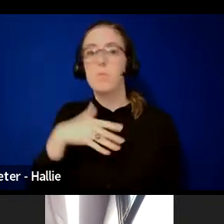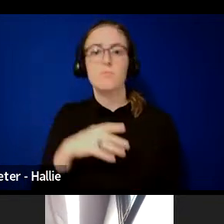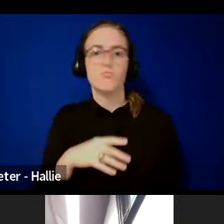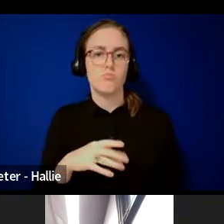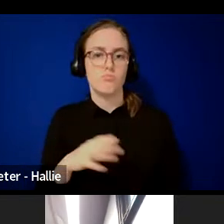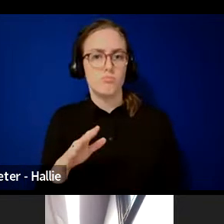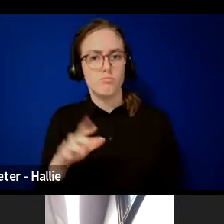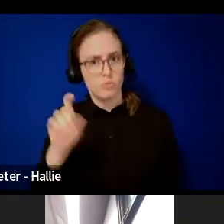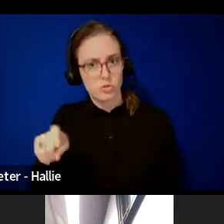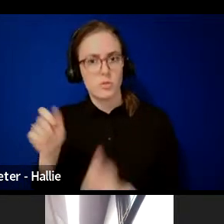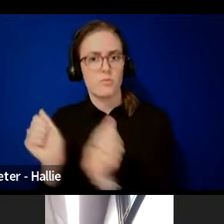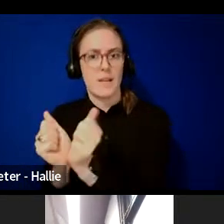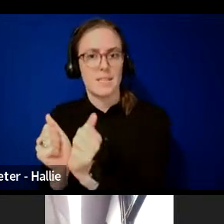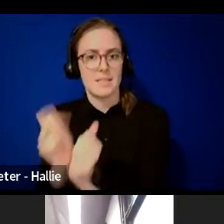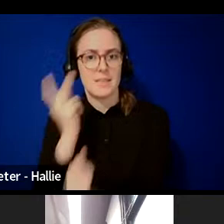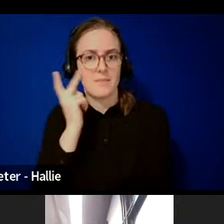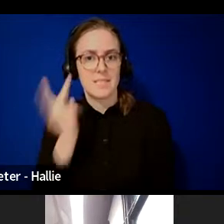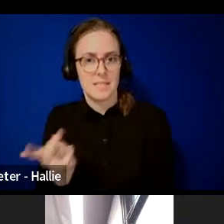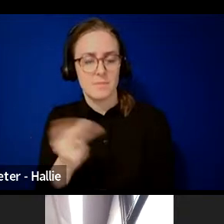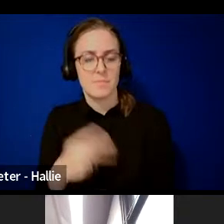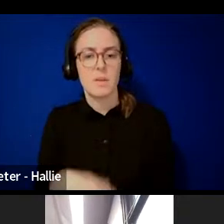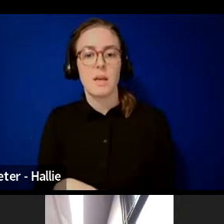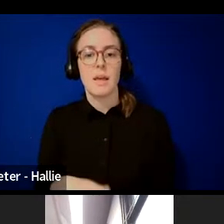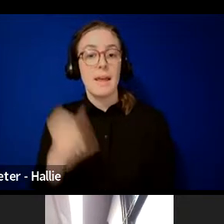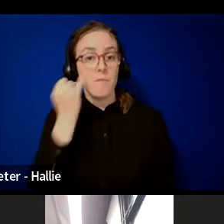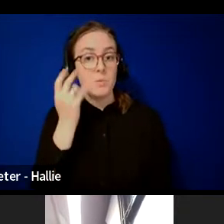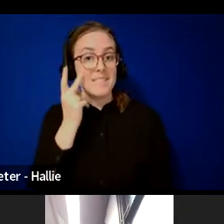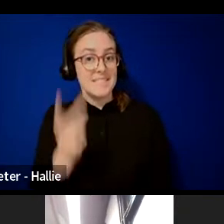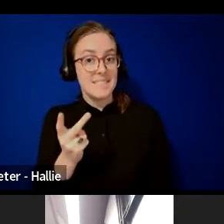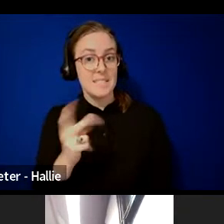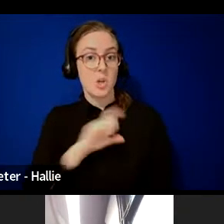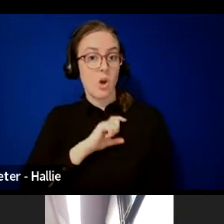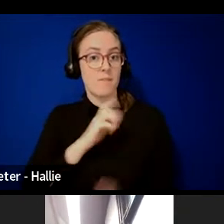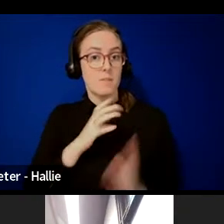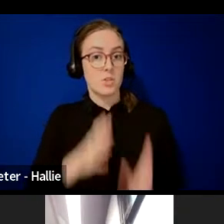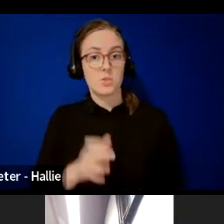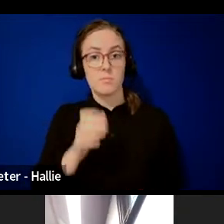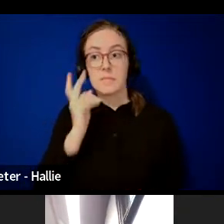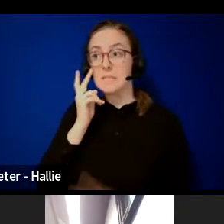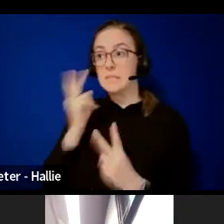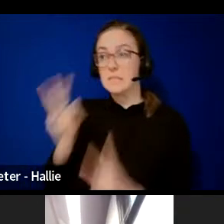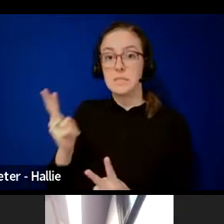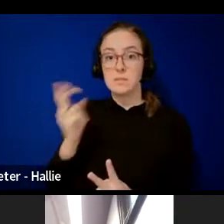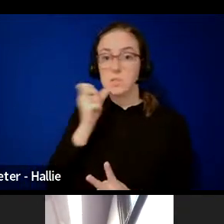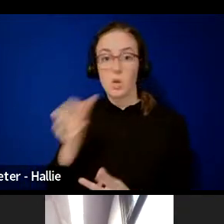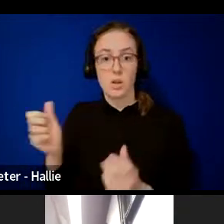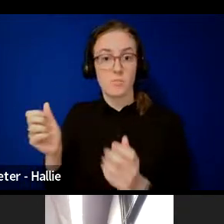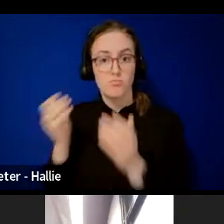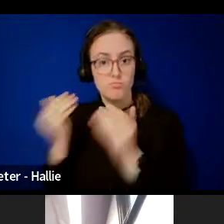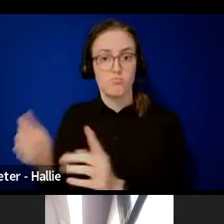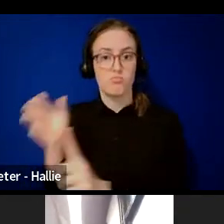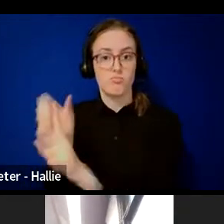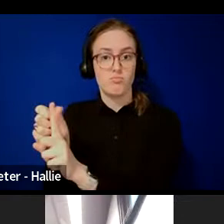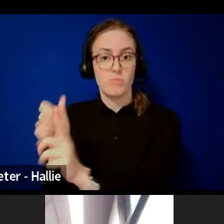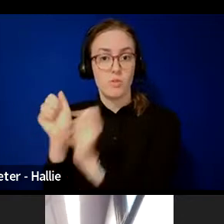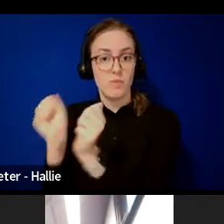when they see those. And if you see any officers or anybody that's not making those arrests, please let me know, and I'll definitely address